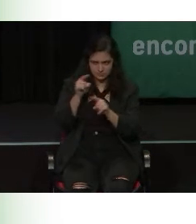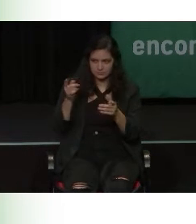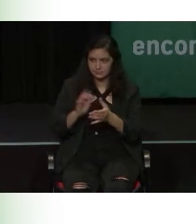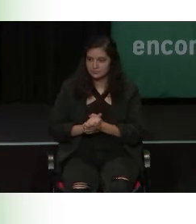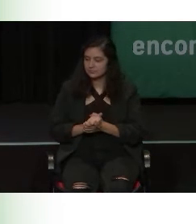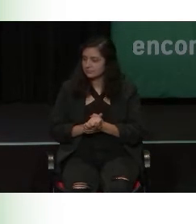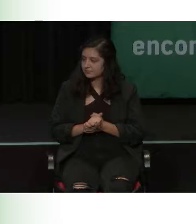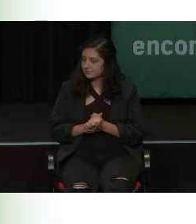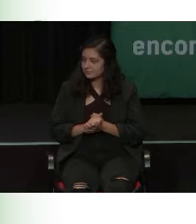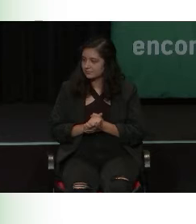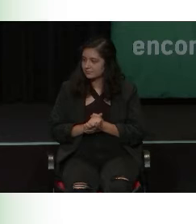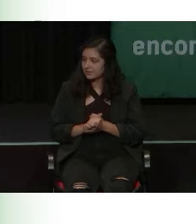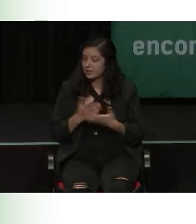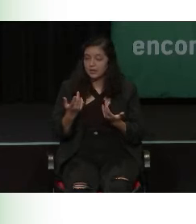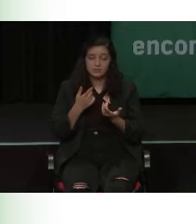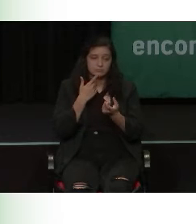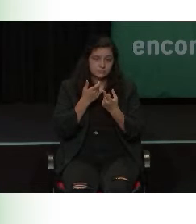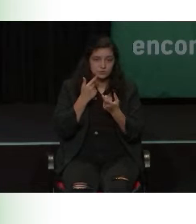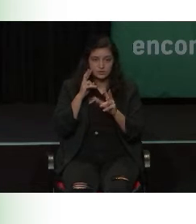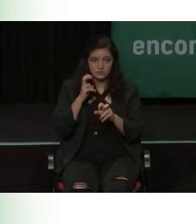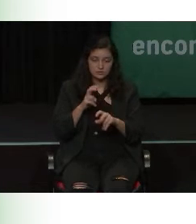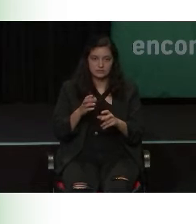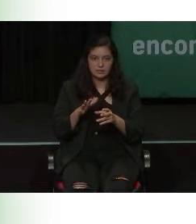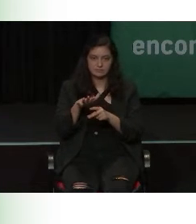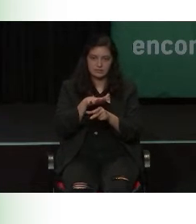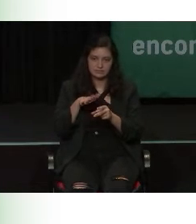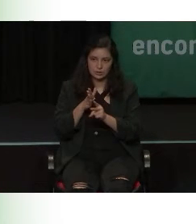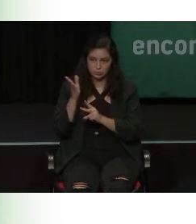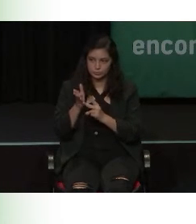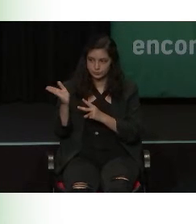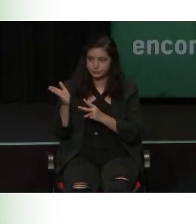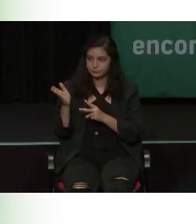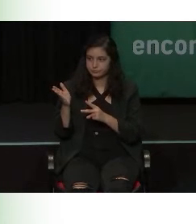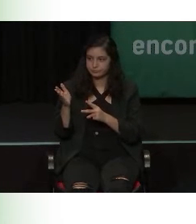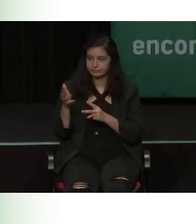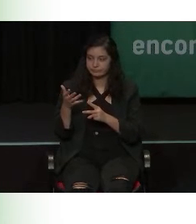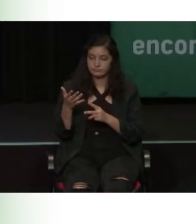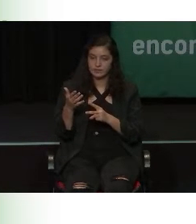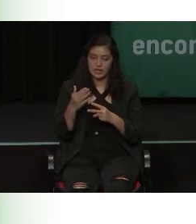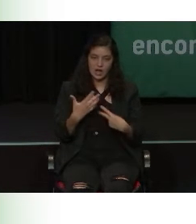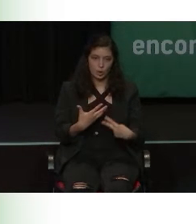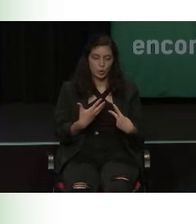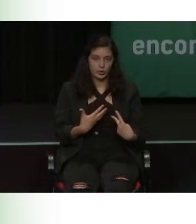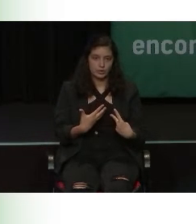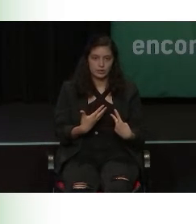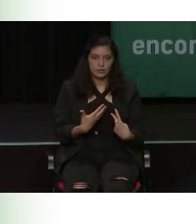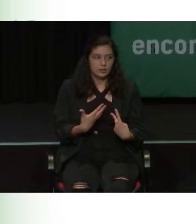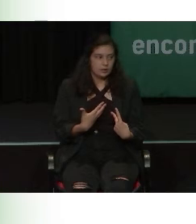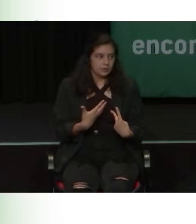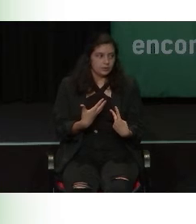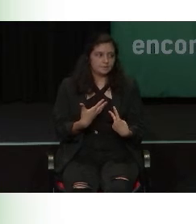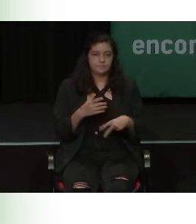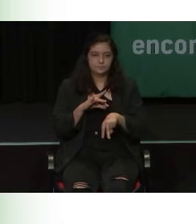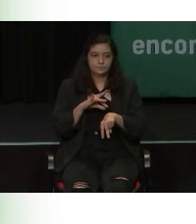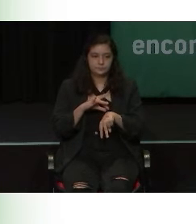So we focus these research questions in two types of scenarios. For now,